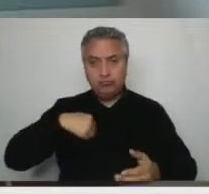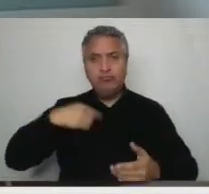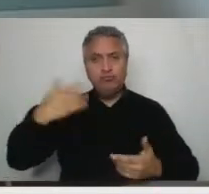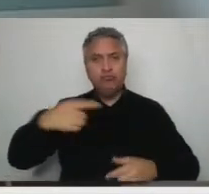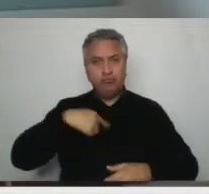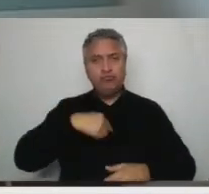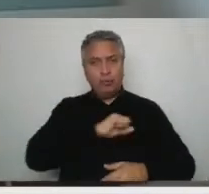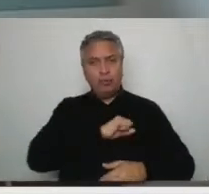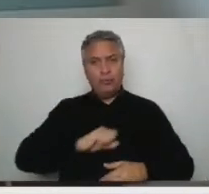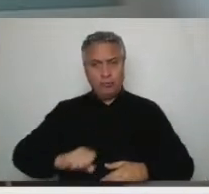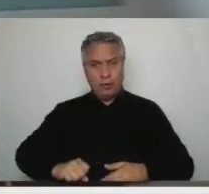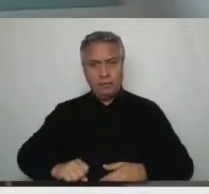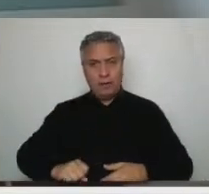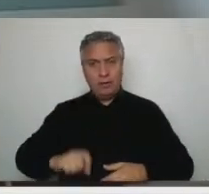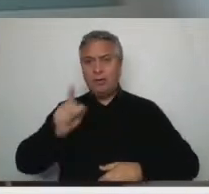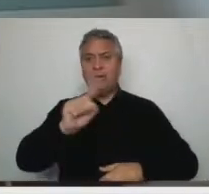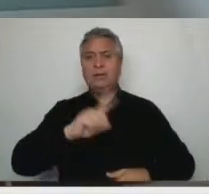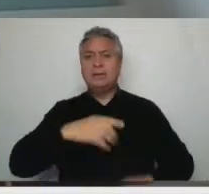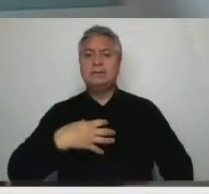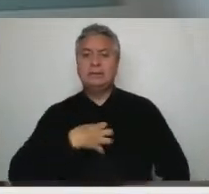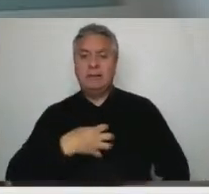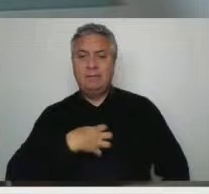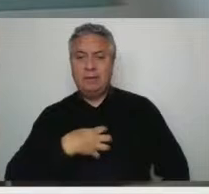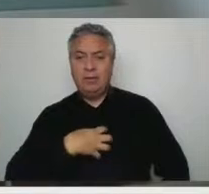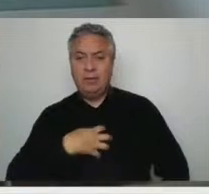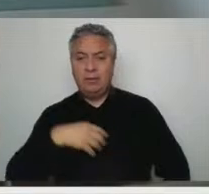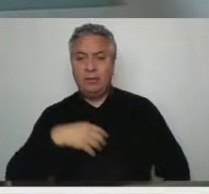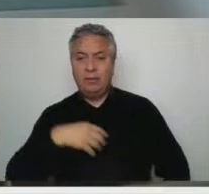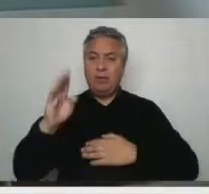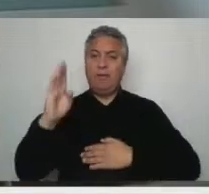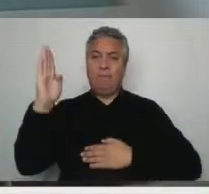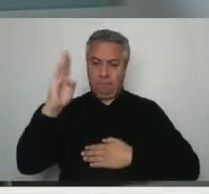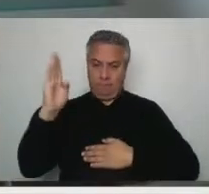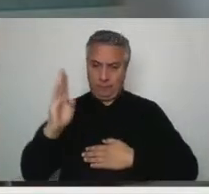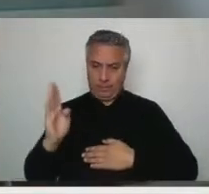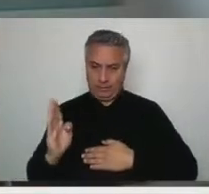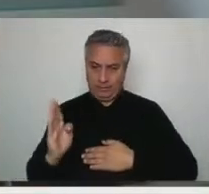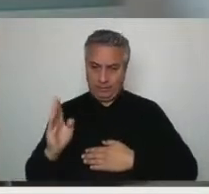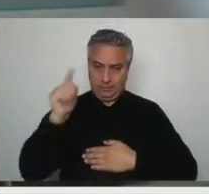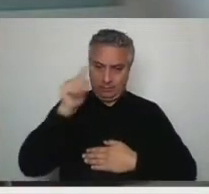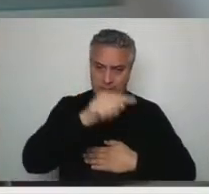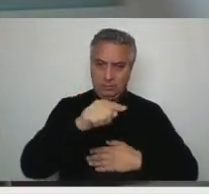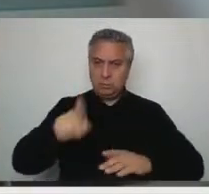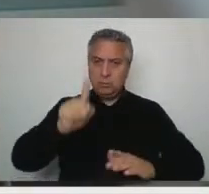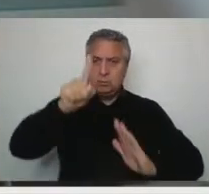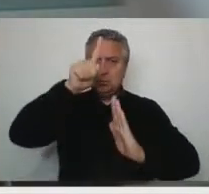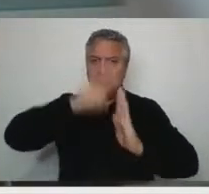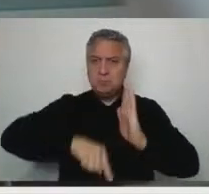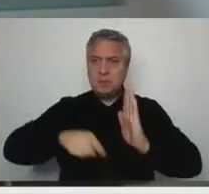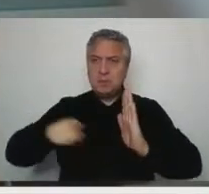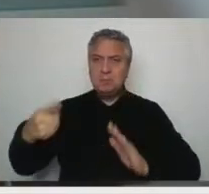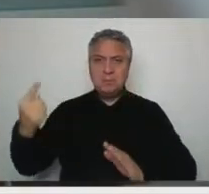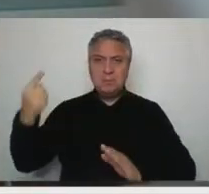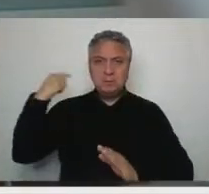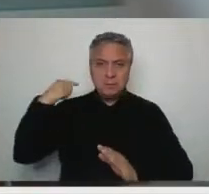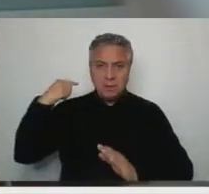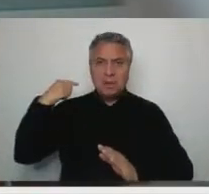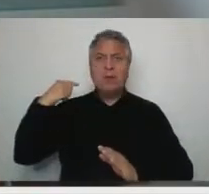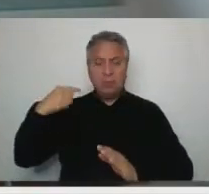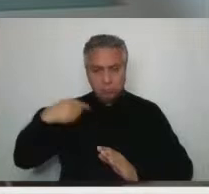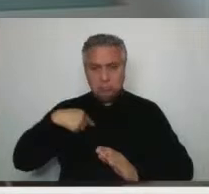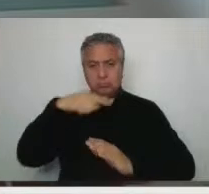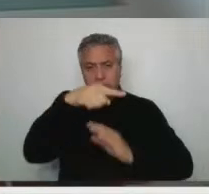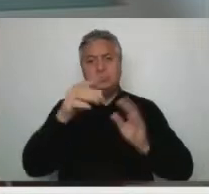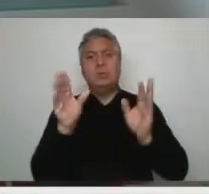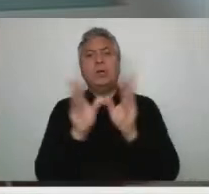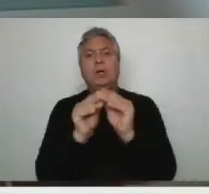last month, earlier this month, for the G20 Health Working Group. And